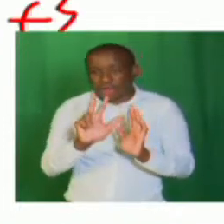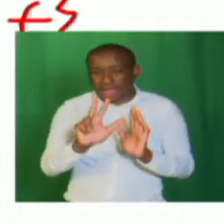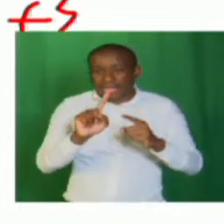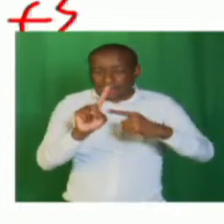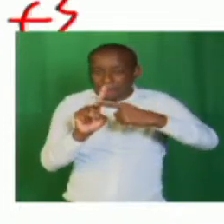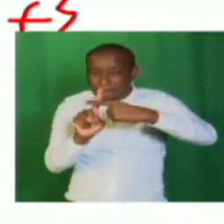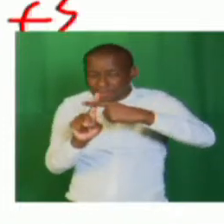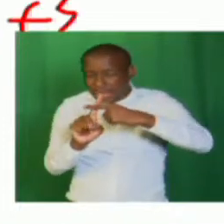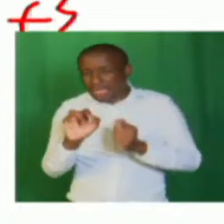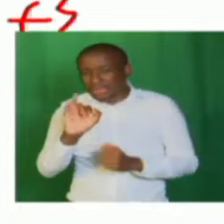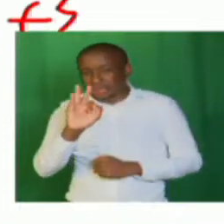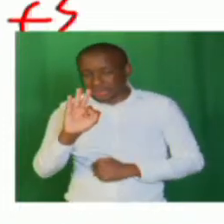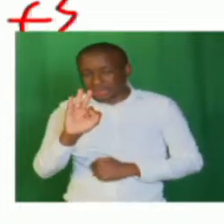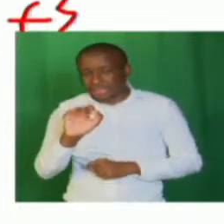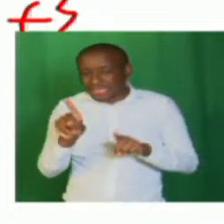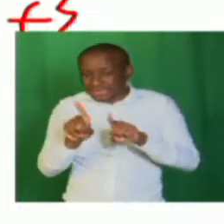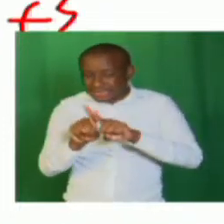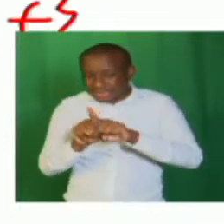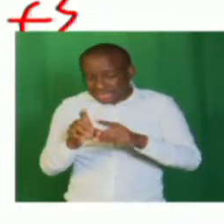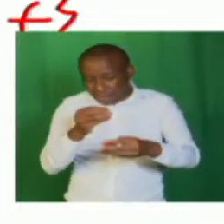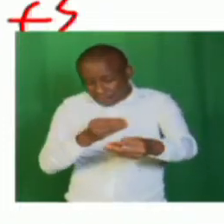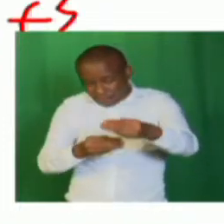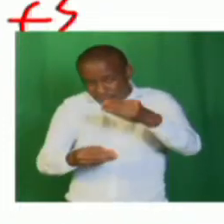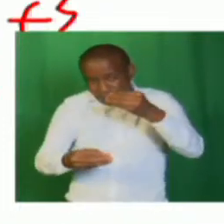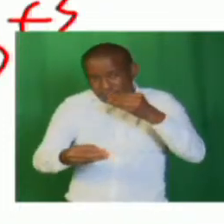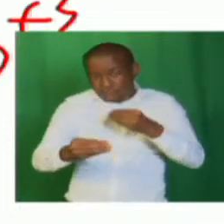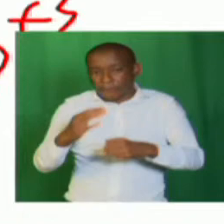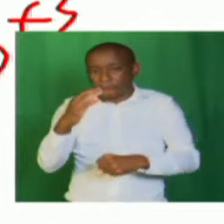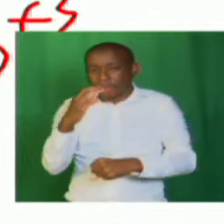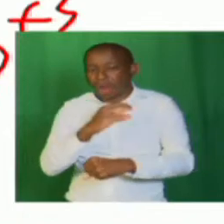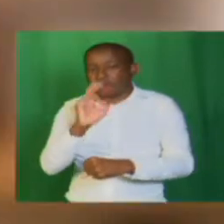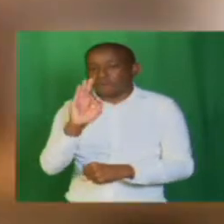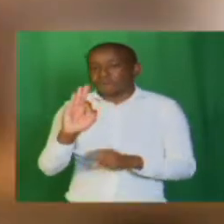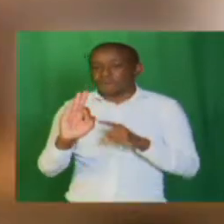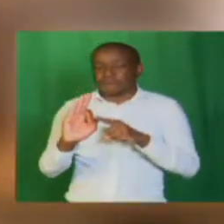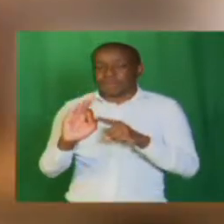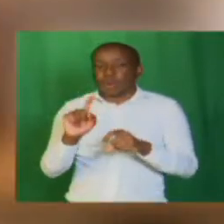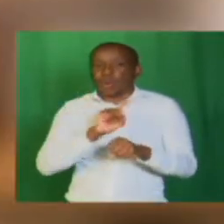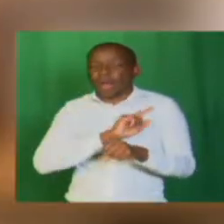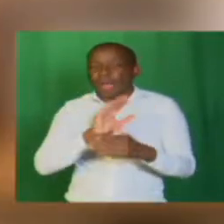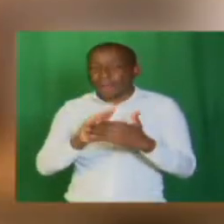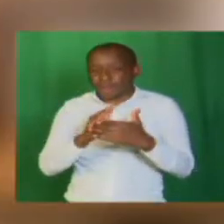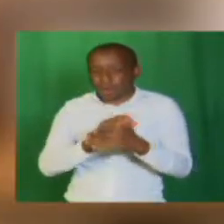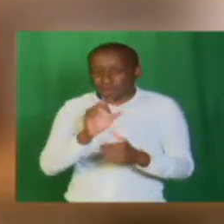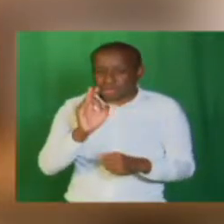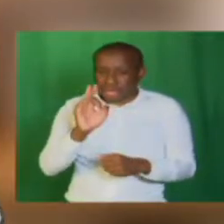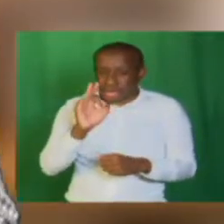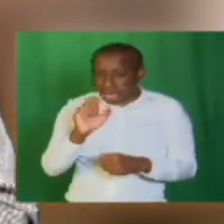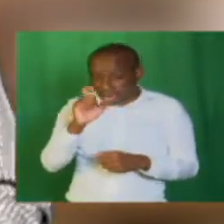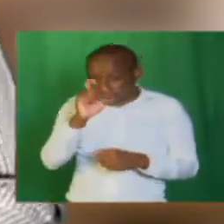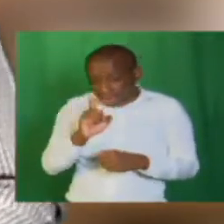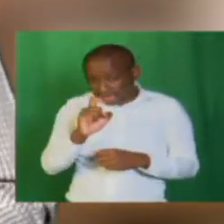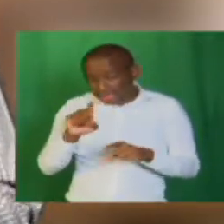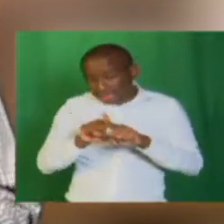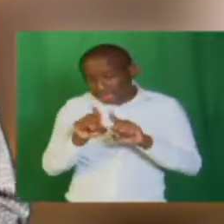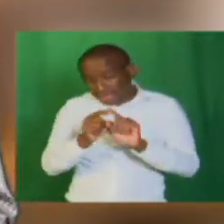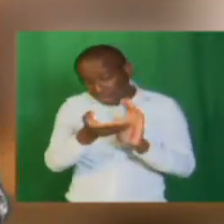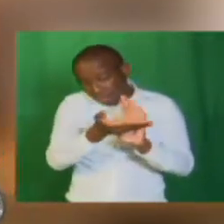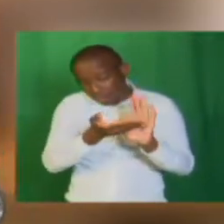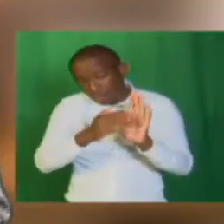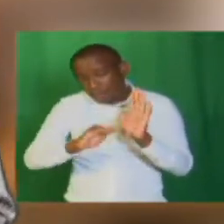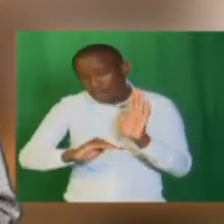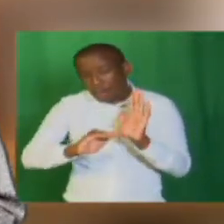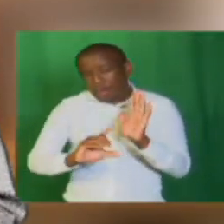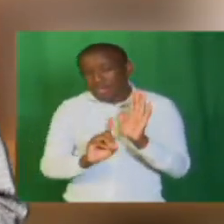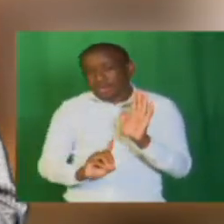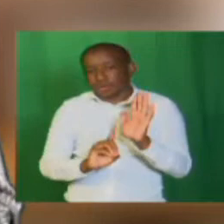So this is an inverse power function because x is a denominator. So that is how we are able to see the types